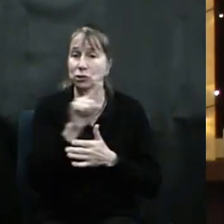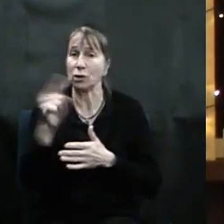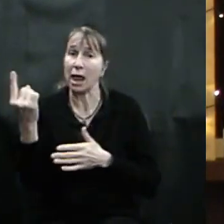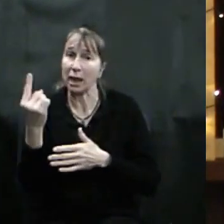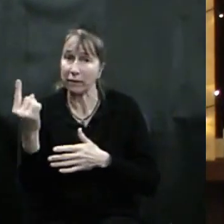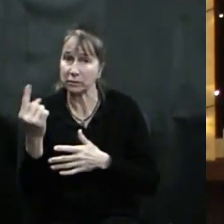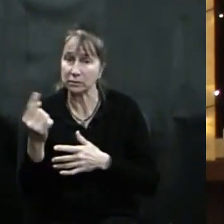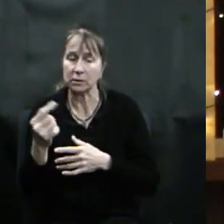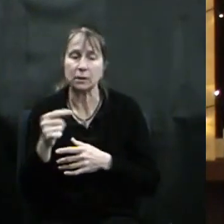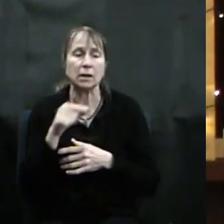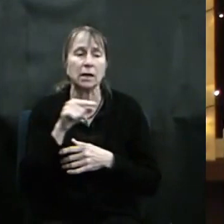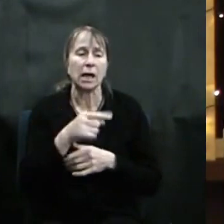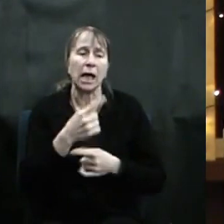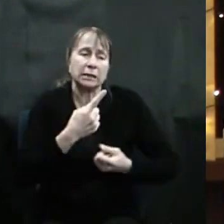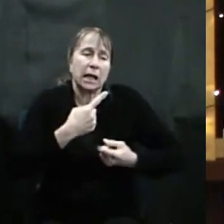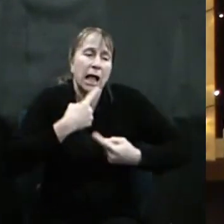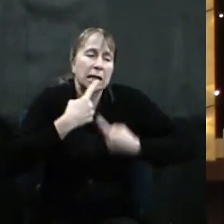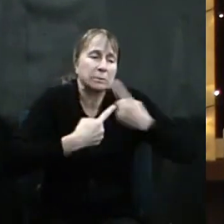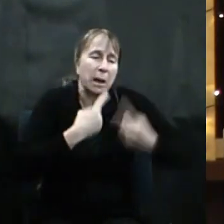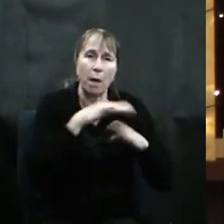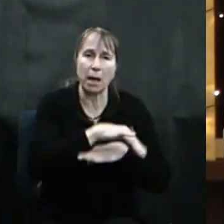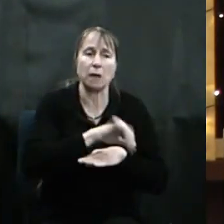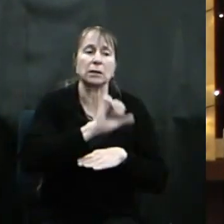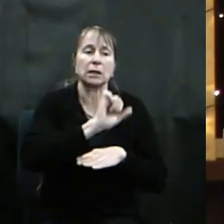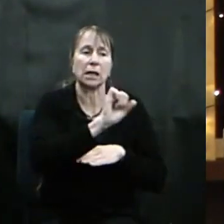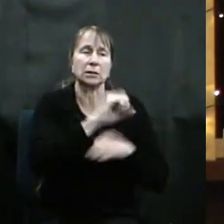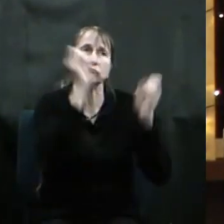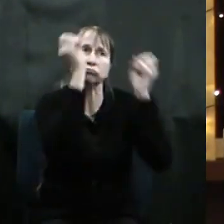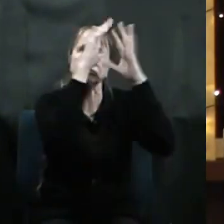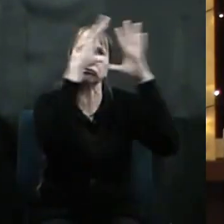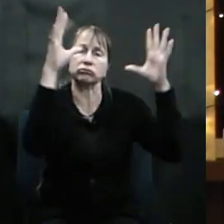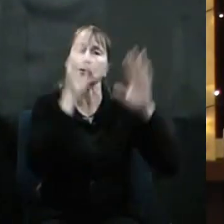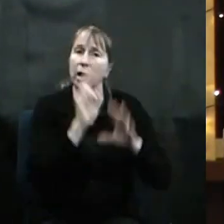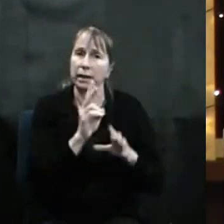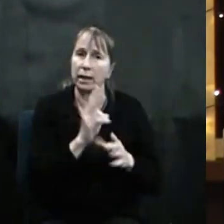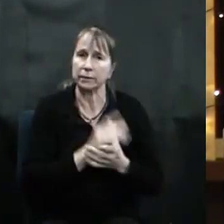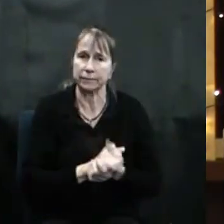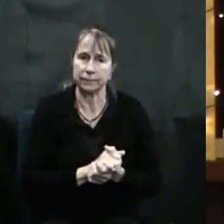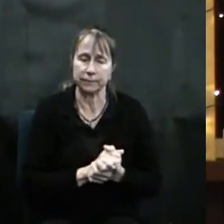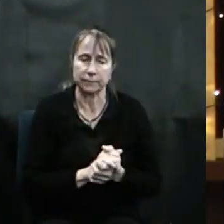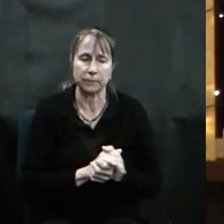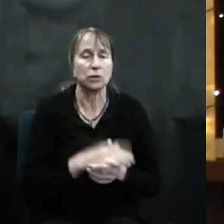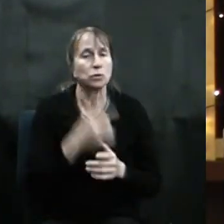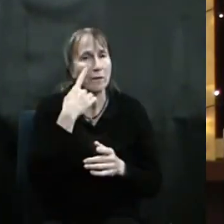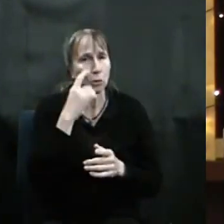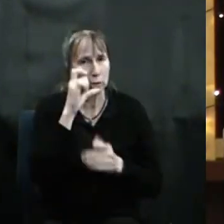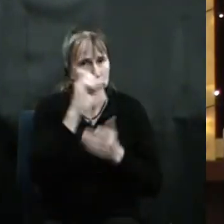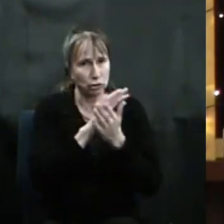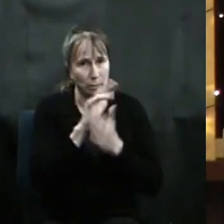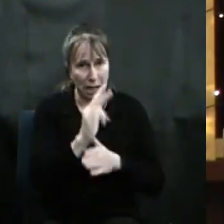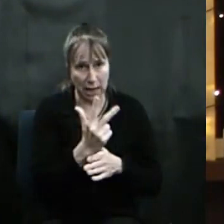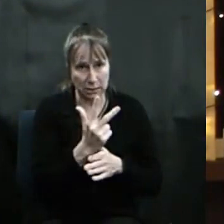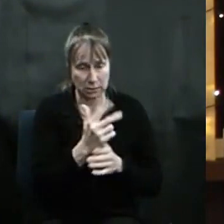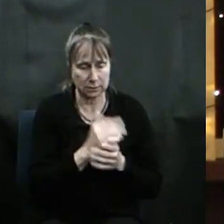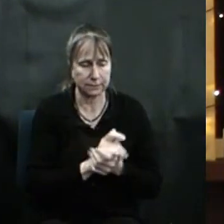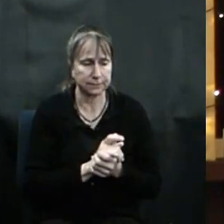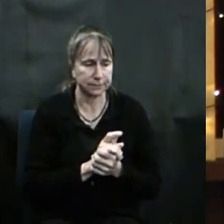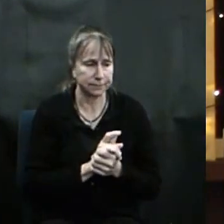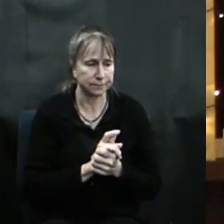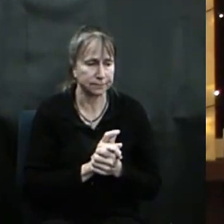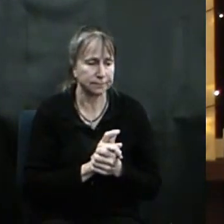incredible experience that makes the point. Turn back with me to chapter 8. That was our first reading.